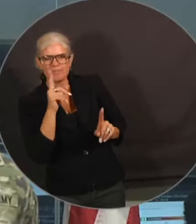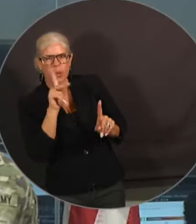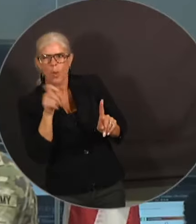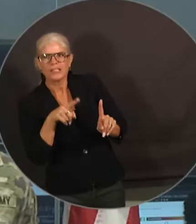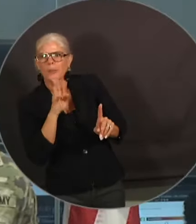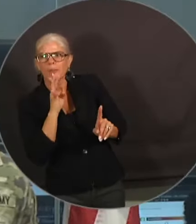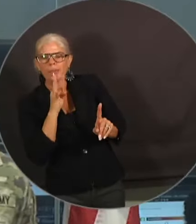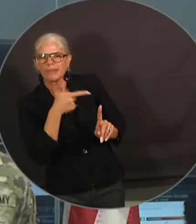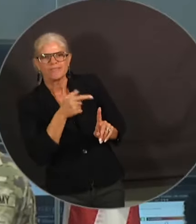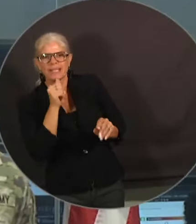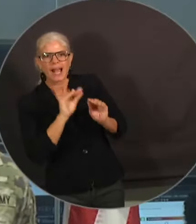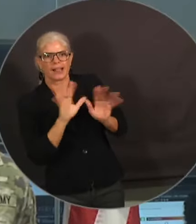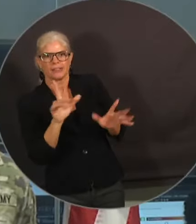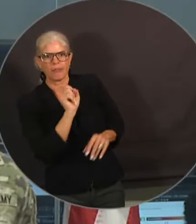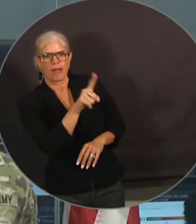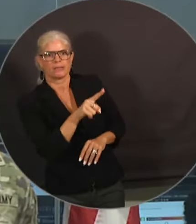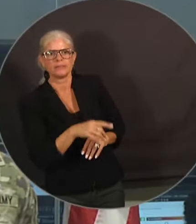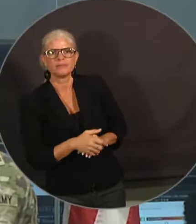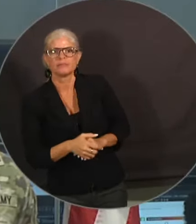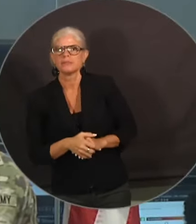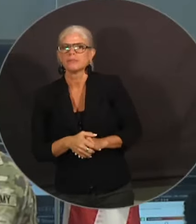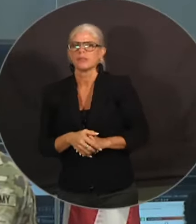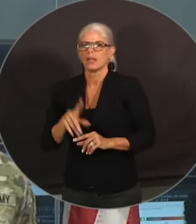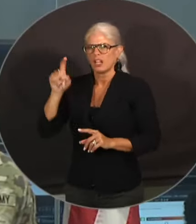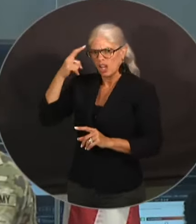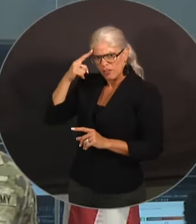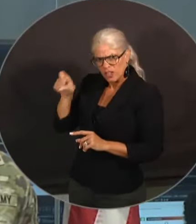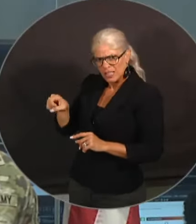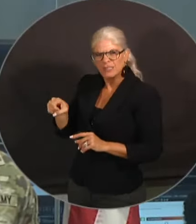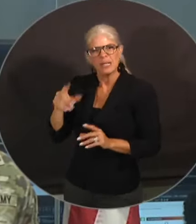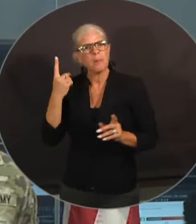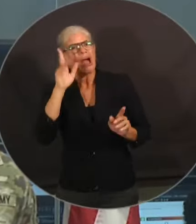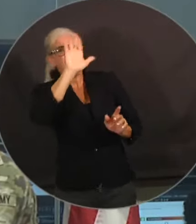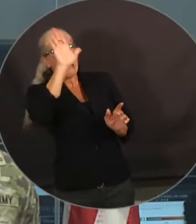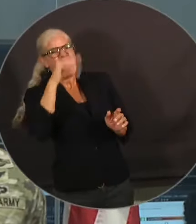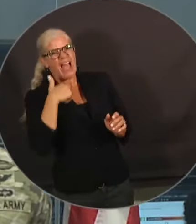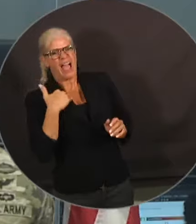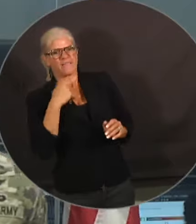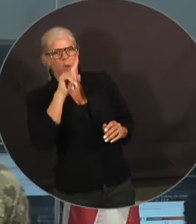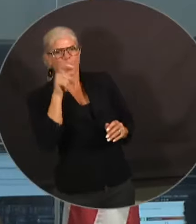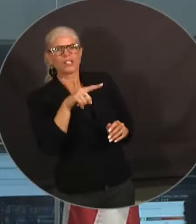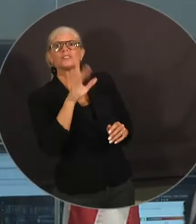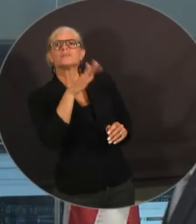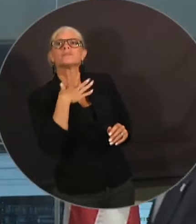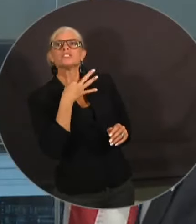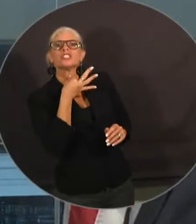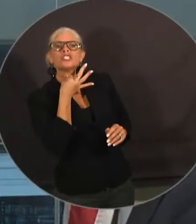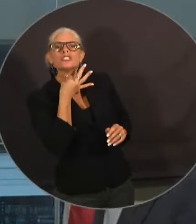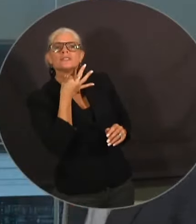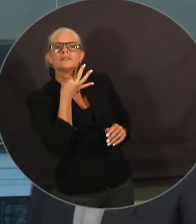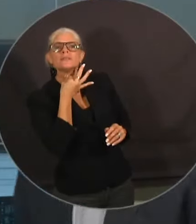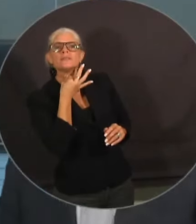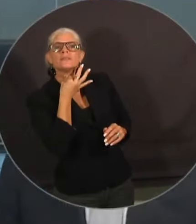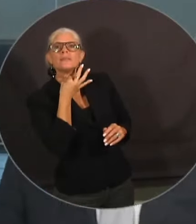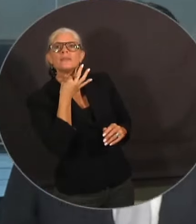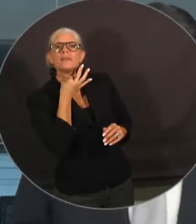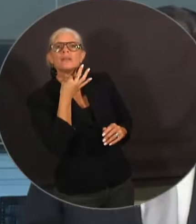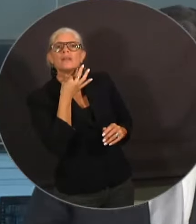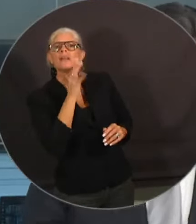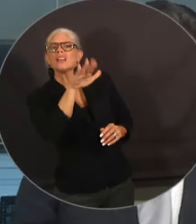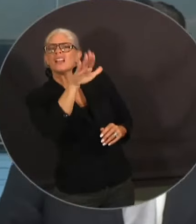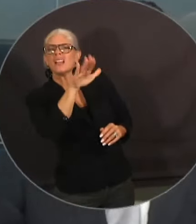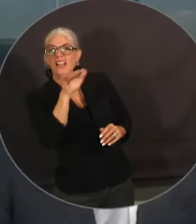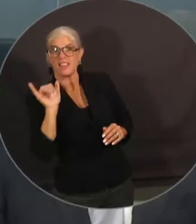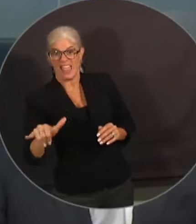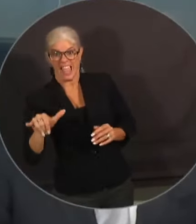Just curious. Yes. I have a question for Mr. Guthrie. Sure. So with this major hurricane, or it's